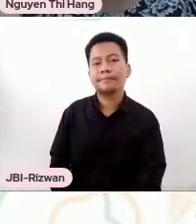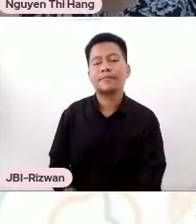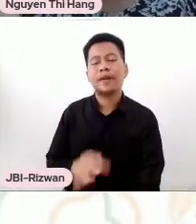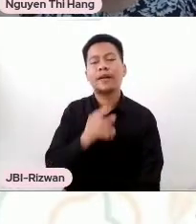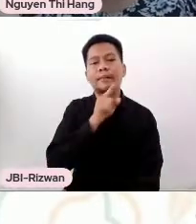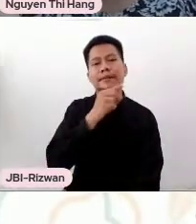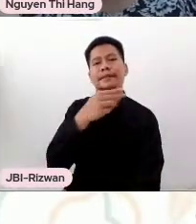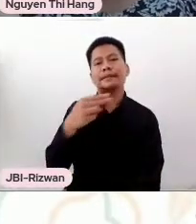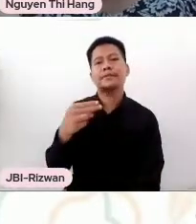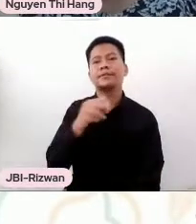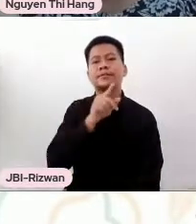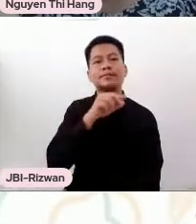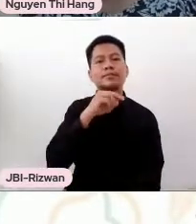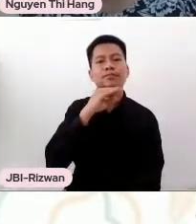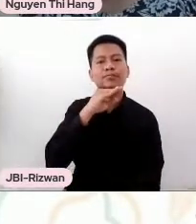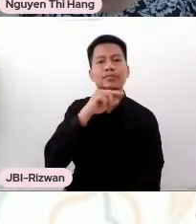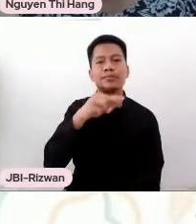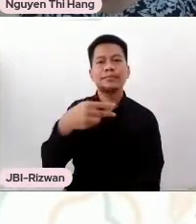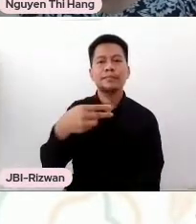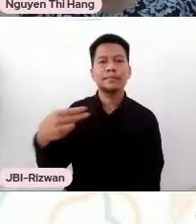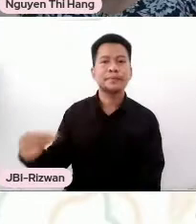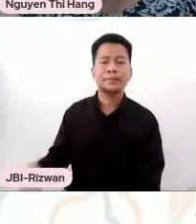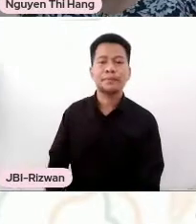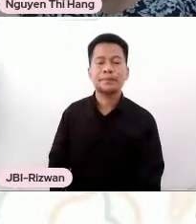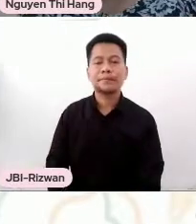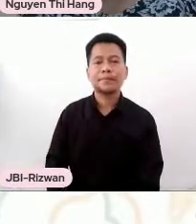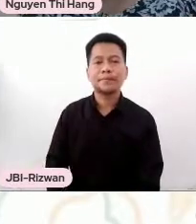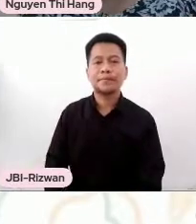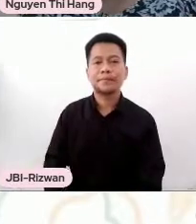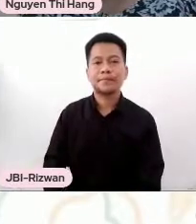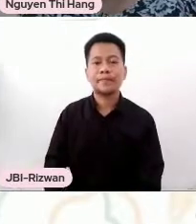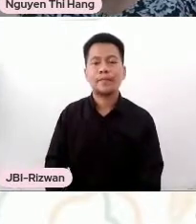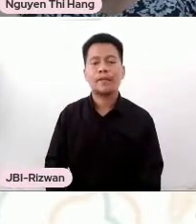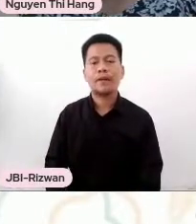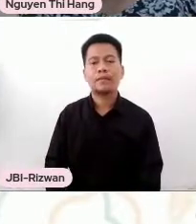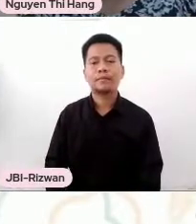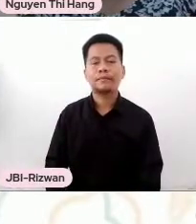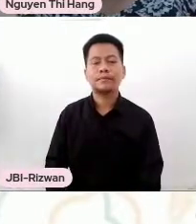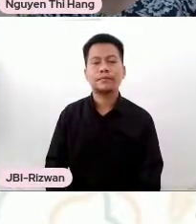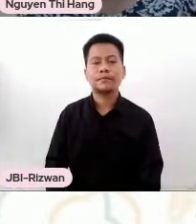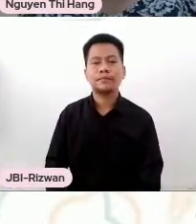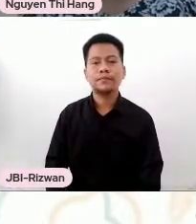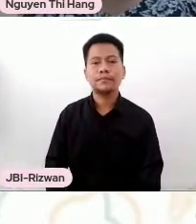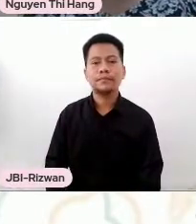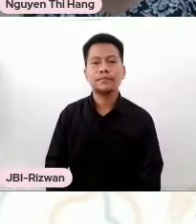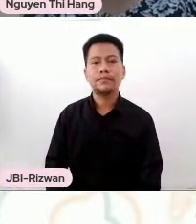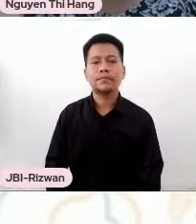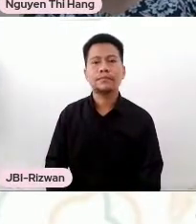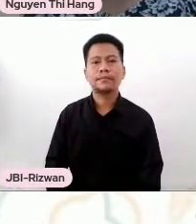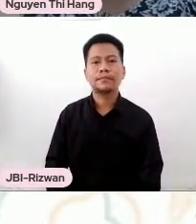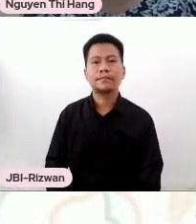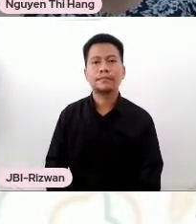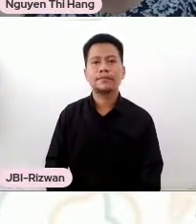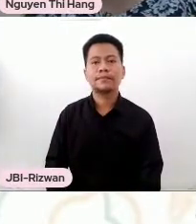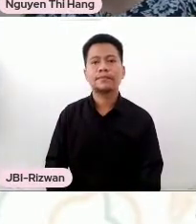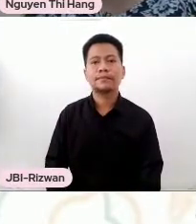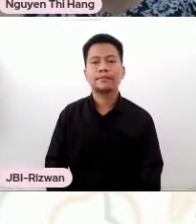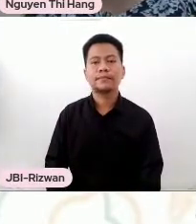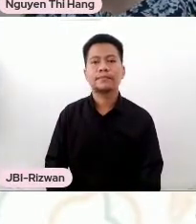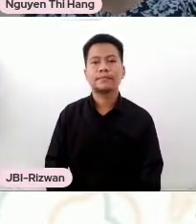of war. So now Vietnam is a developing country and we call Vietnam the land of miracle.